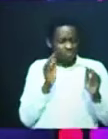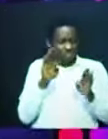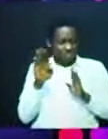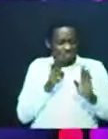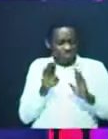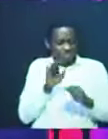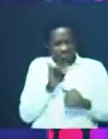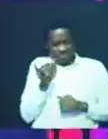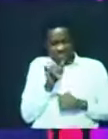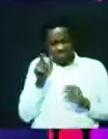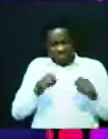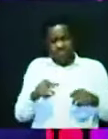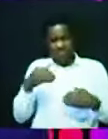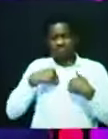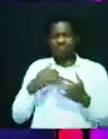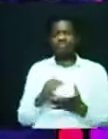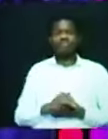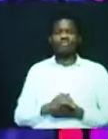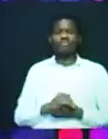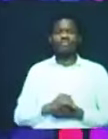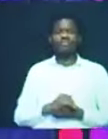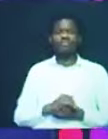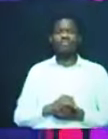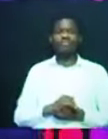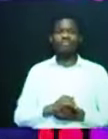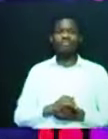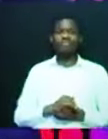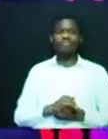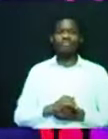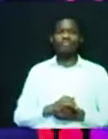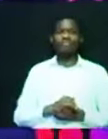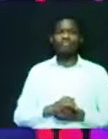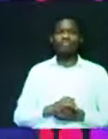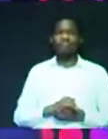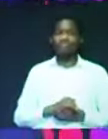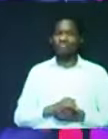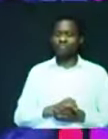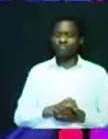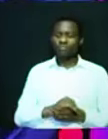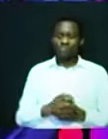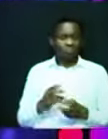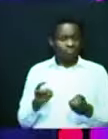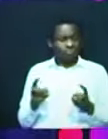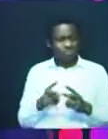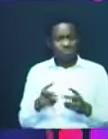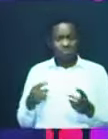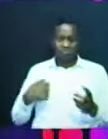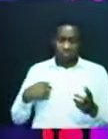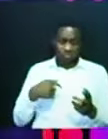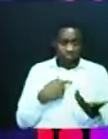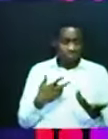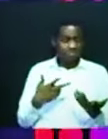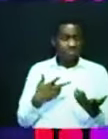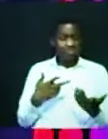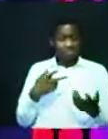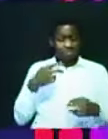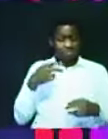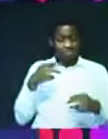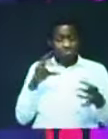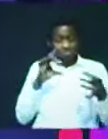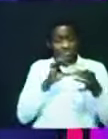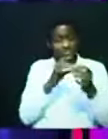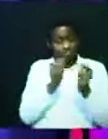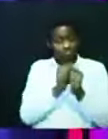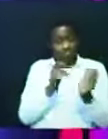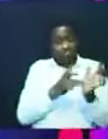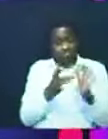bi a yebetumi aka se eyesuban ana jirai sede bi ewo abusua bi mu a onye hunu nipa bi pe no anhu se wei ofi abusua wei mu.